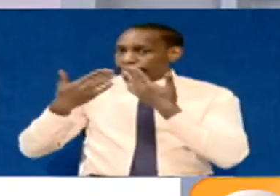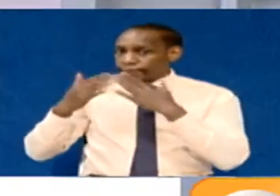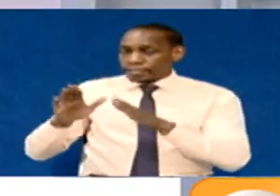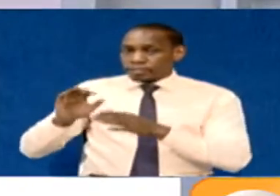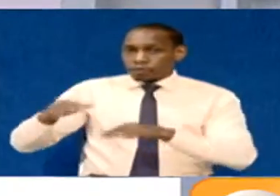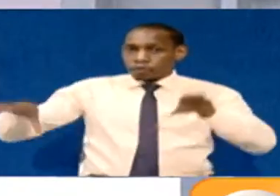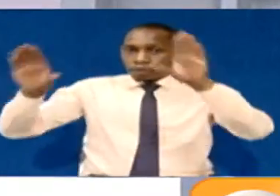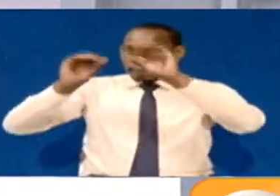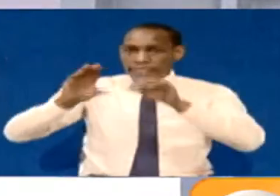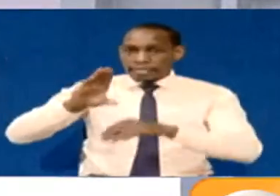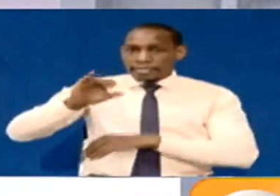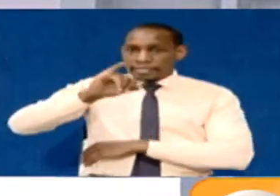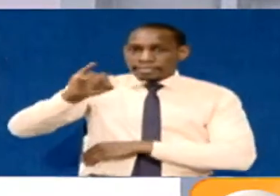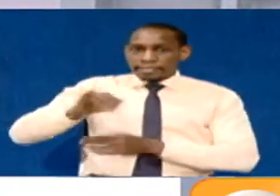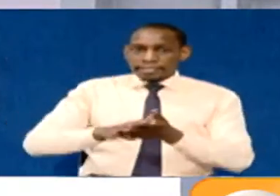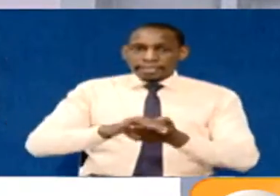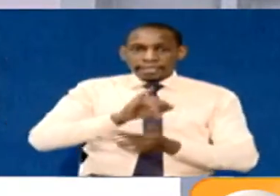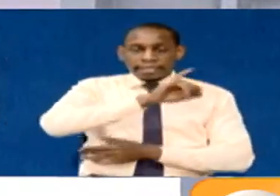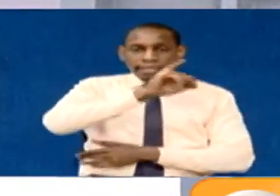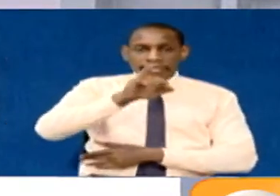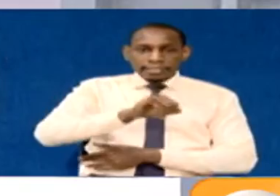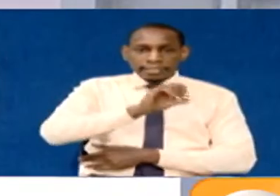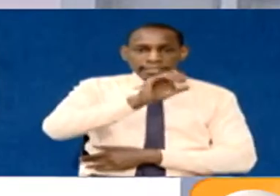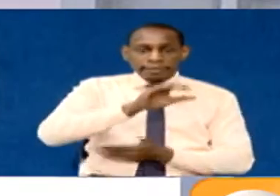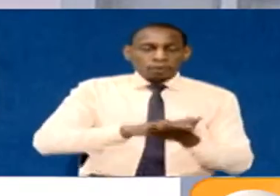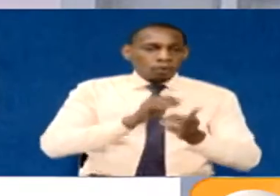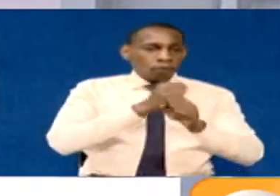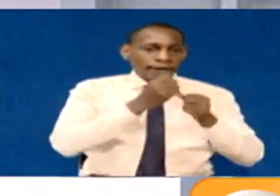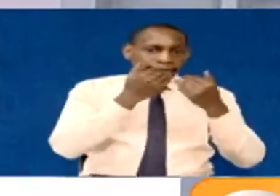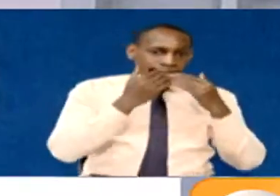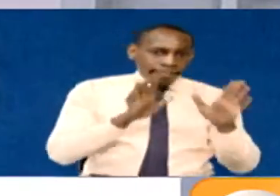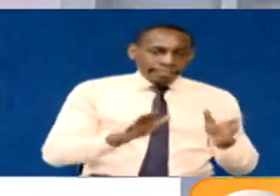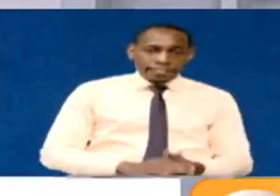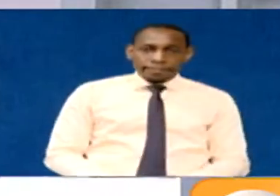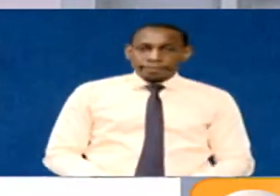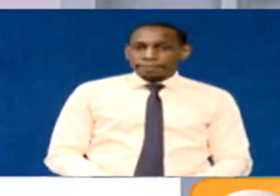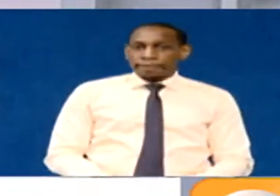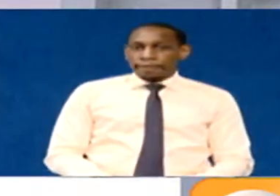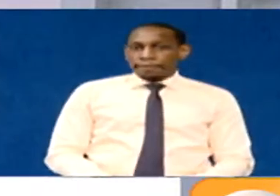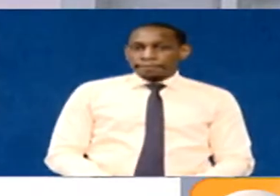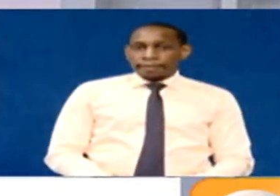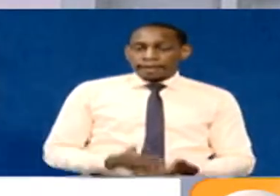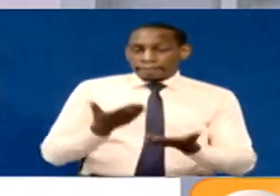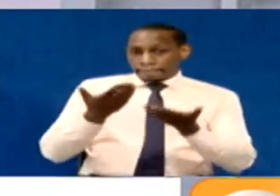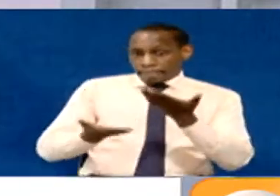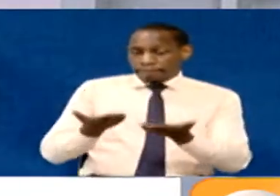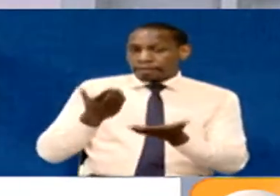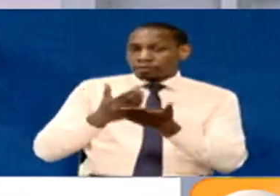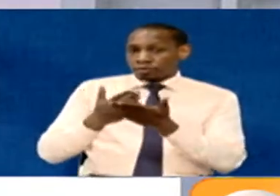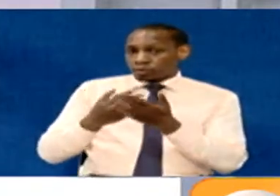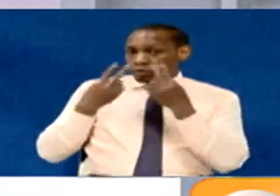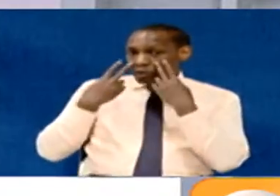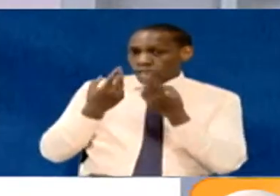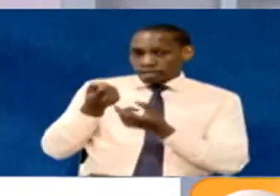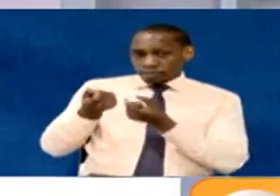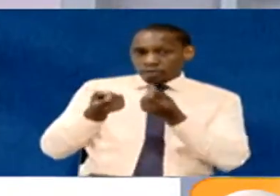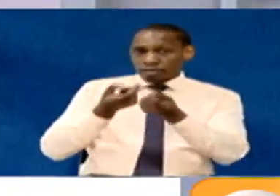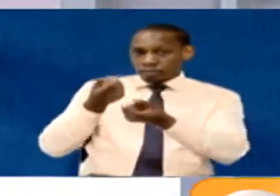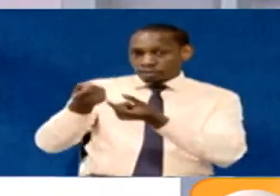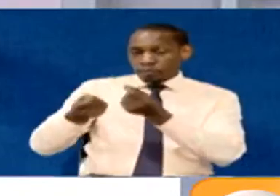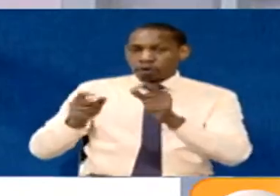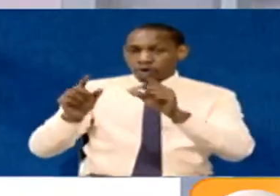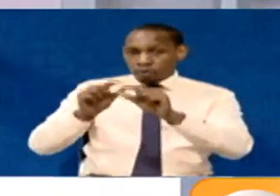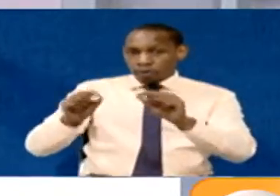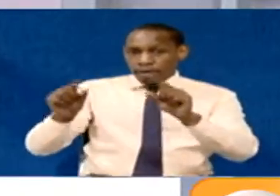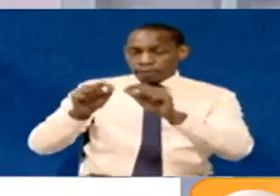the president, the Chief Justice and the JSC become functus officio. So perhaps we are starting to hear in little ways, you know, from